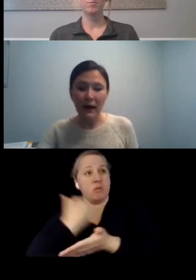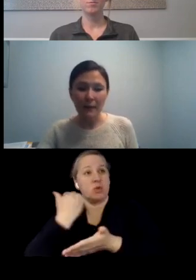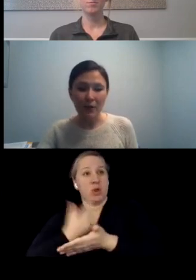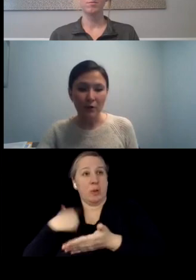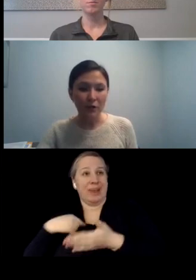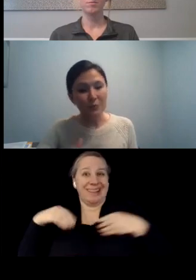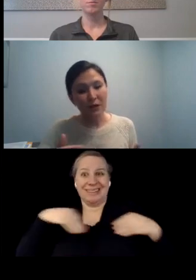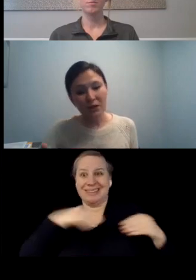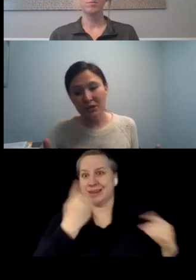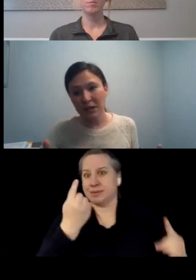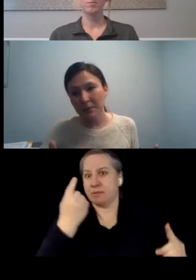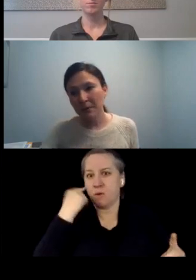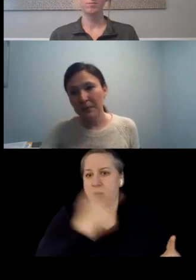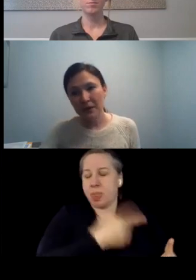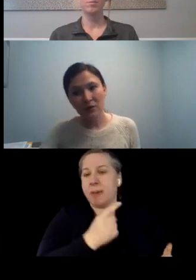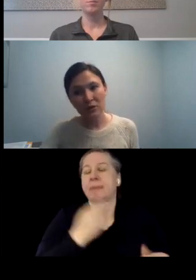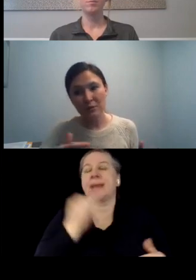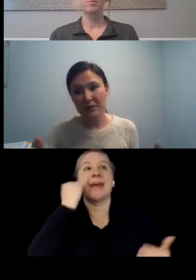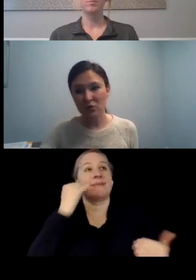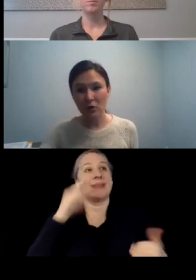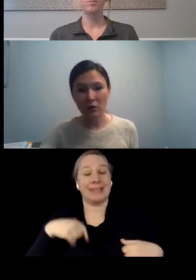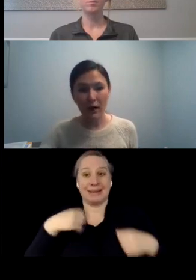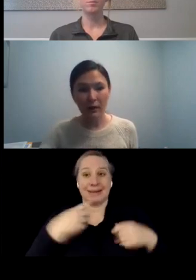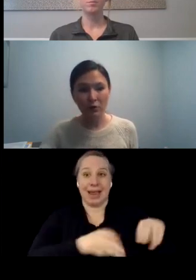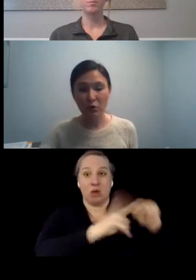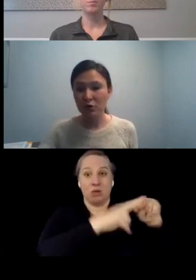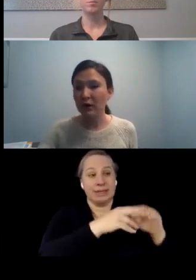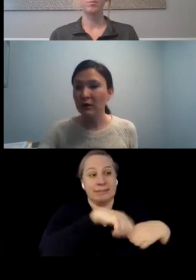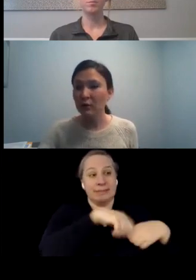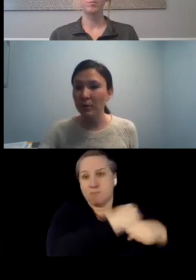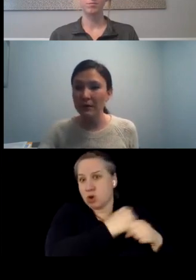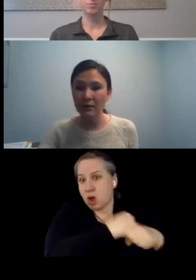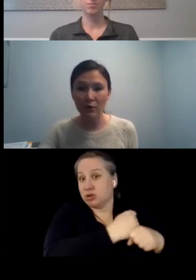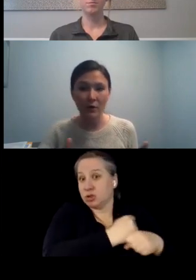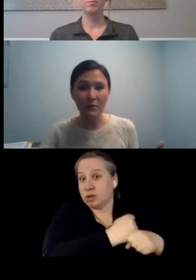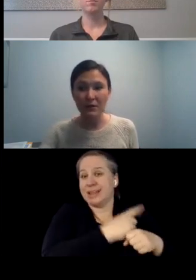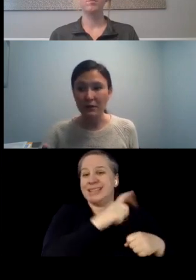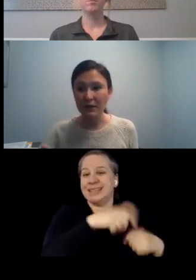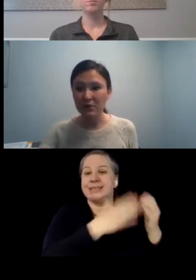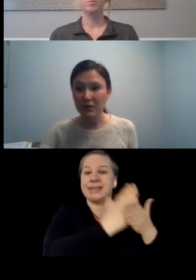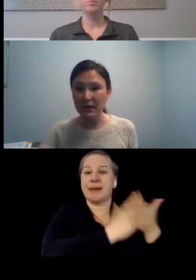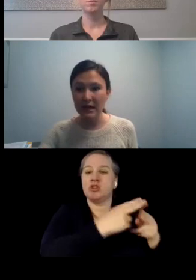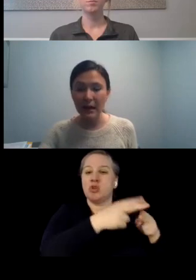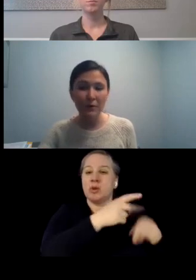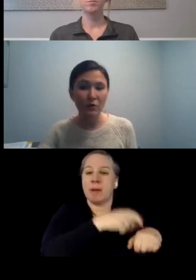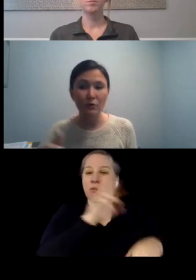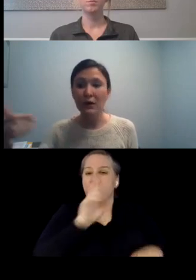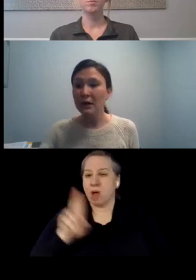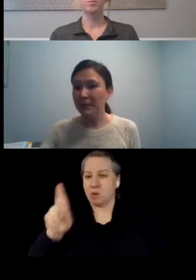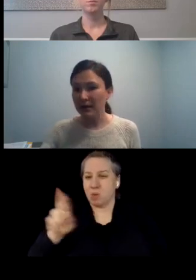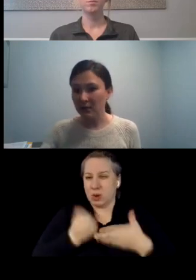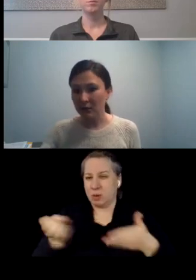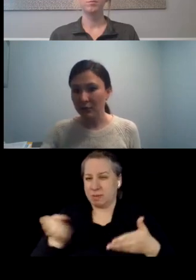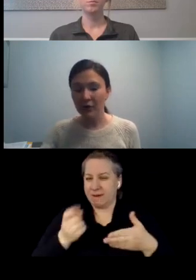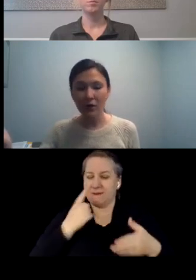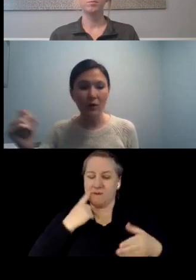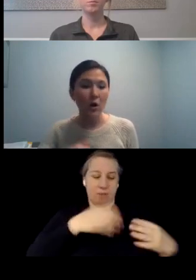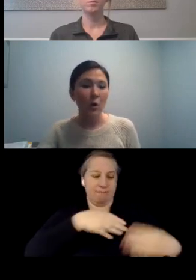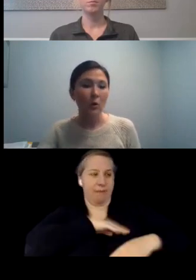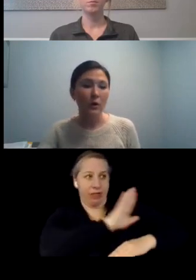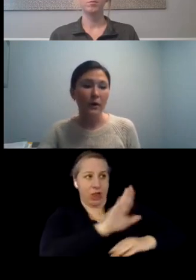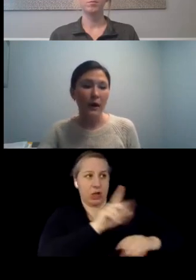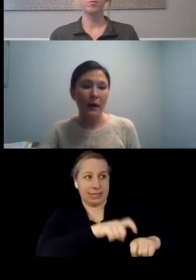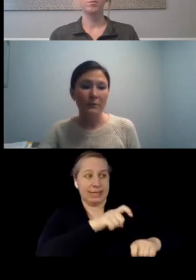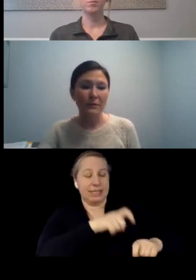need, increased production is coming up. They could use some additional short-term rental equipment in order to meet their needs during that time, and you pass along the